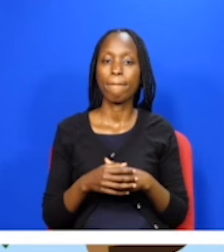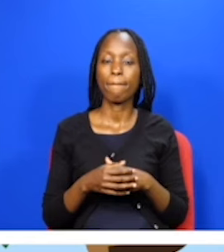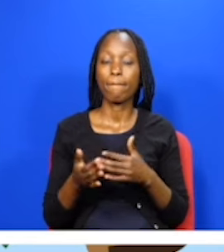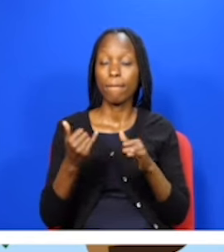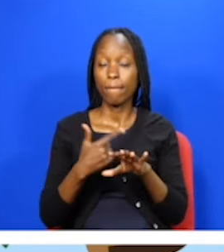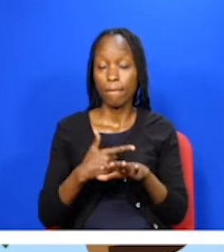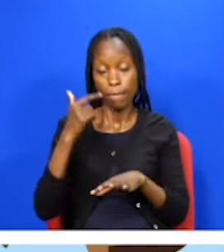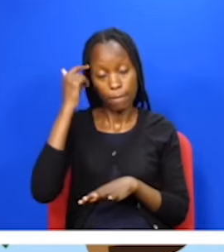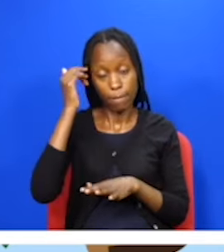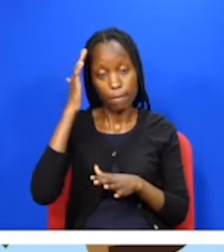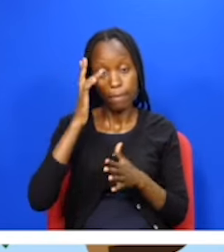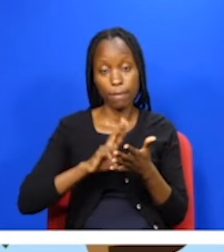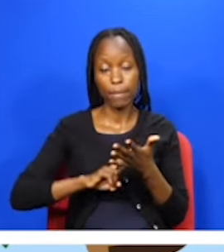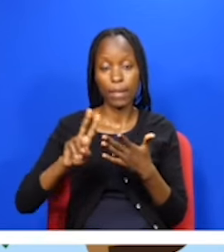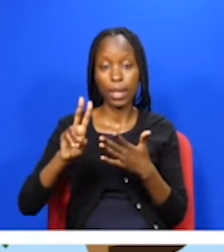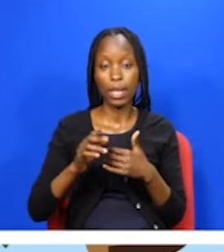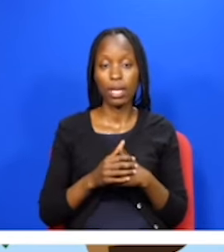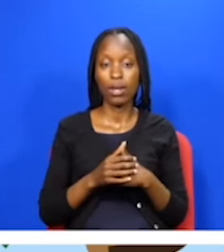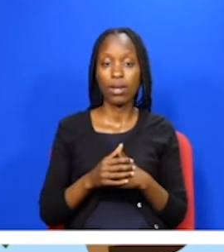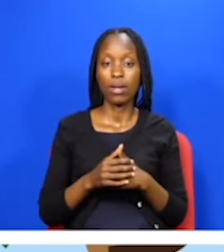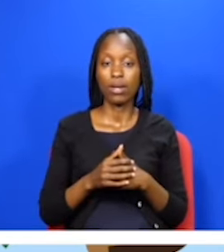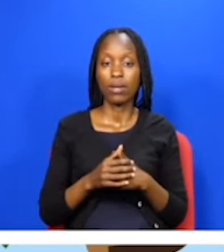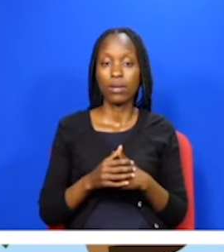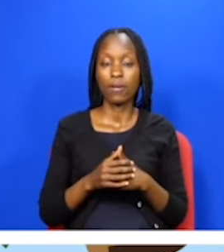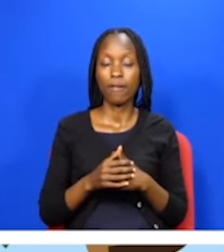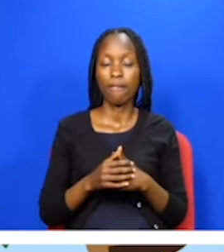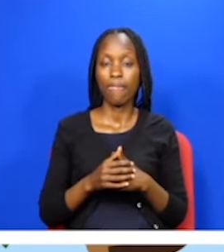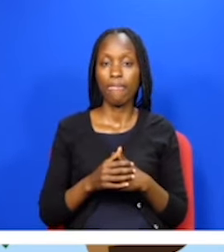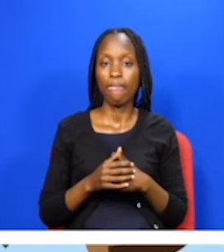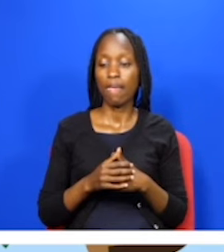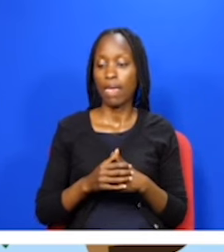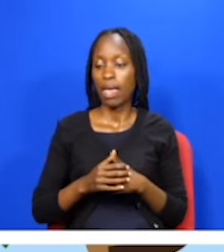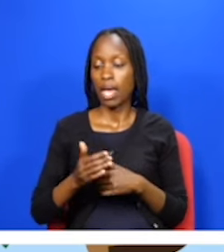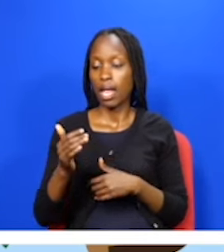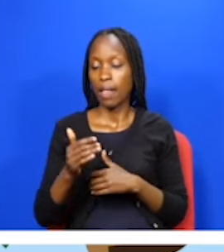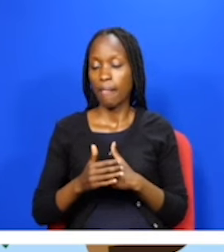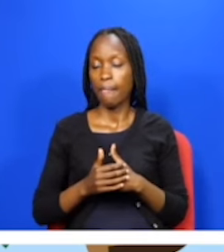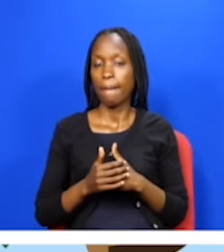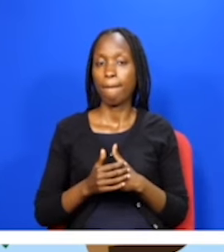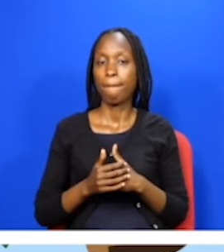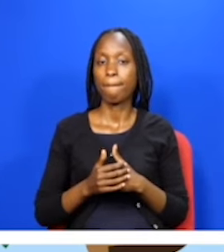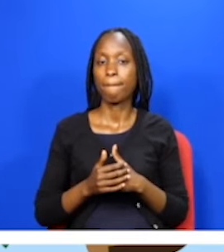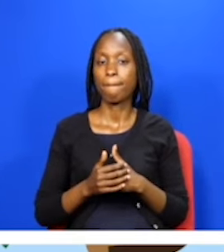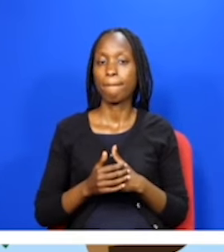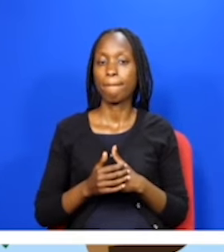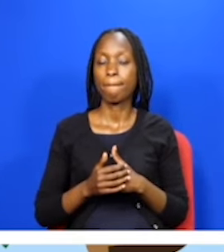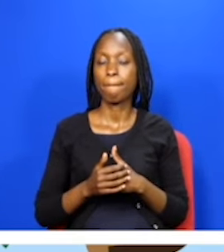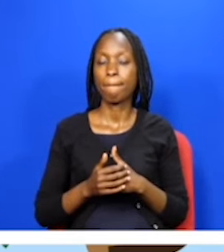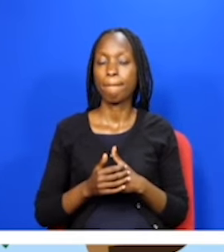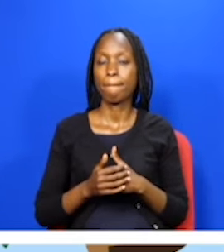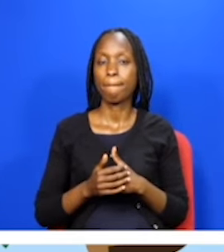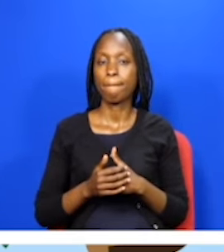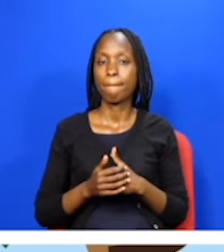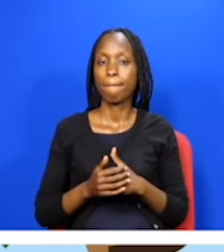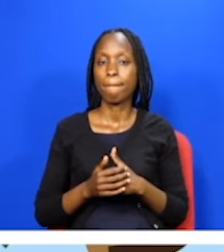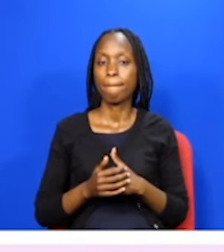verse. And our teacher who was reading the story for us is also going to guide us on our memory